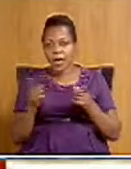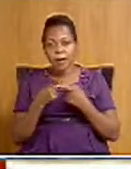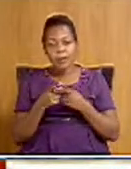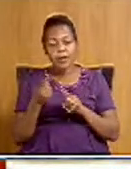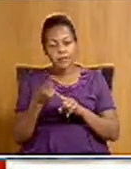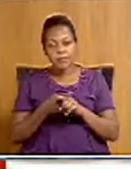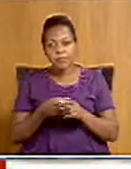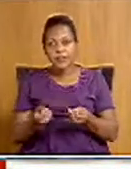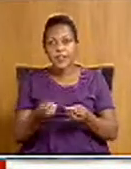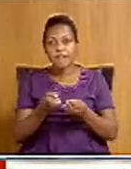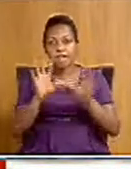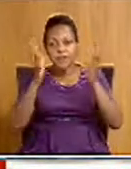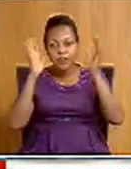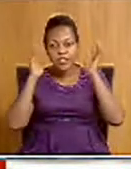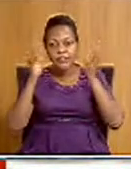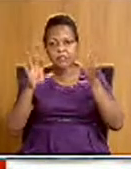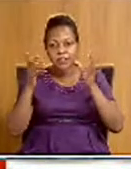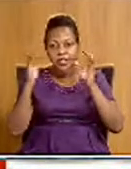our country,